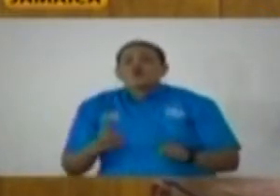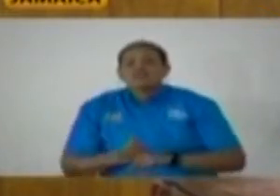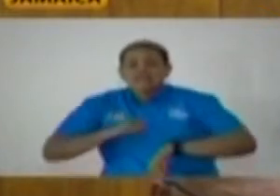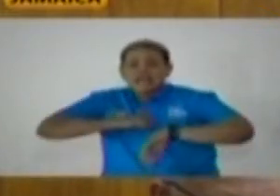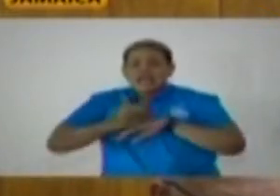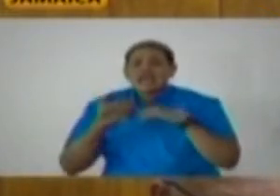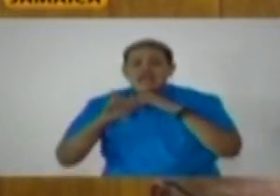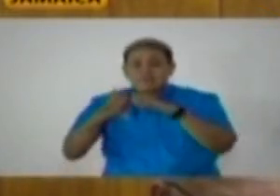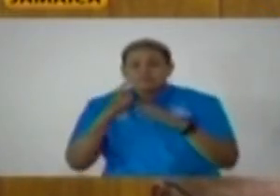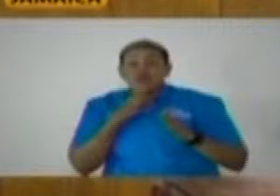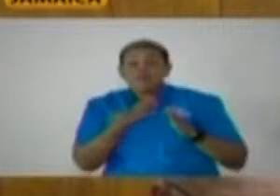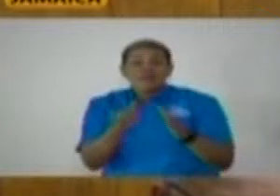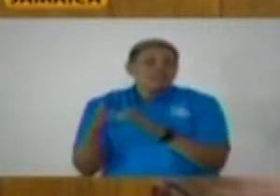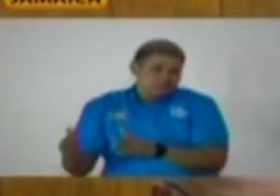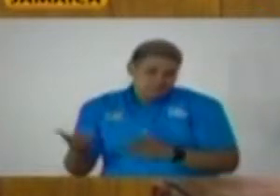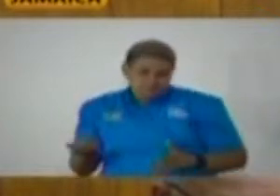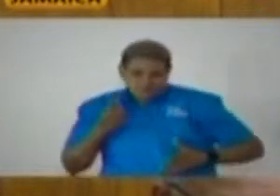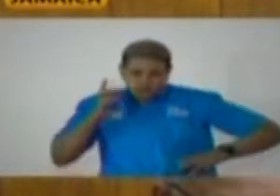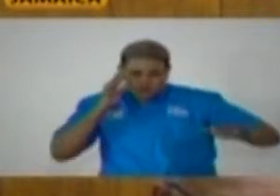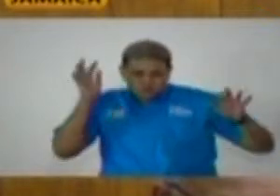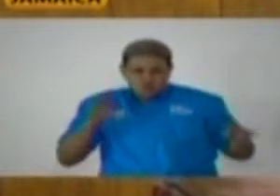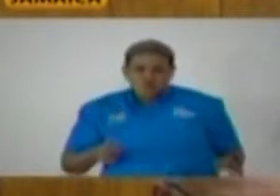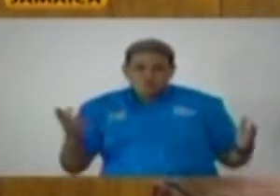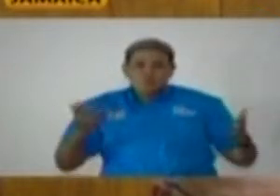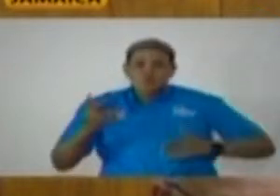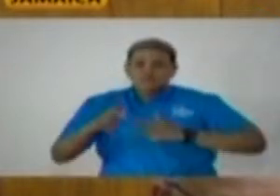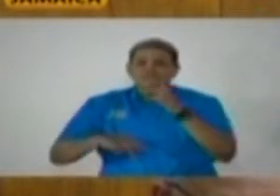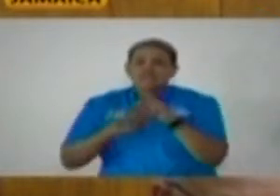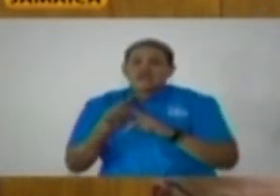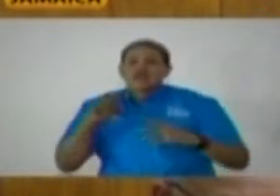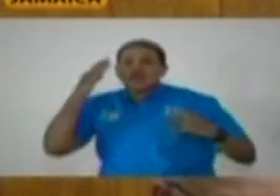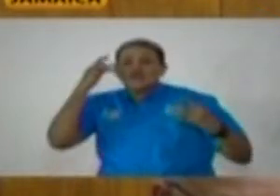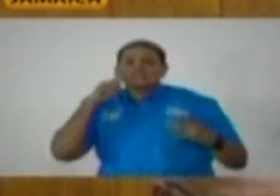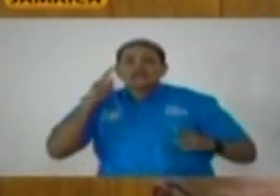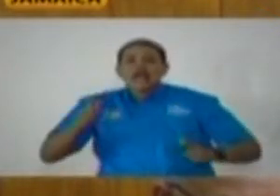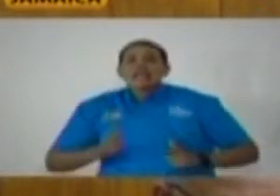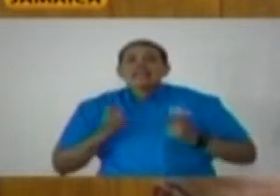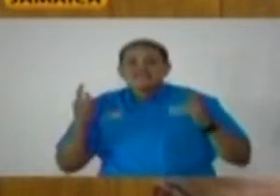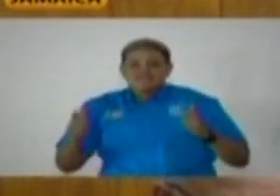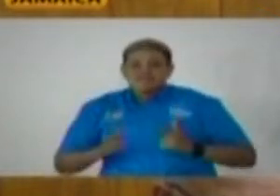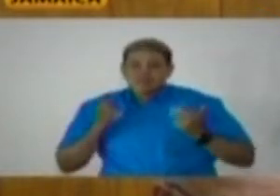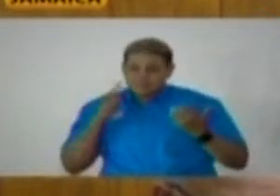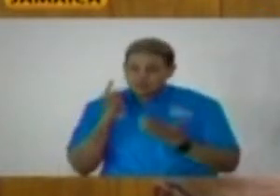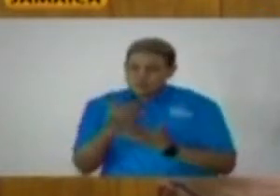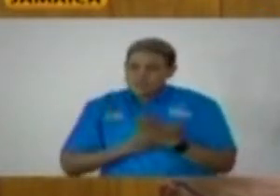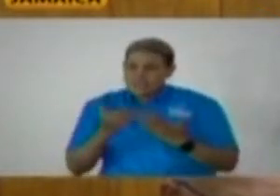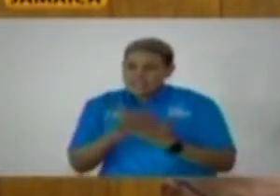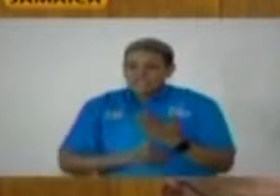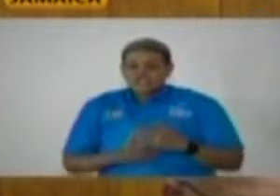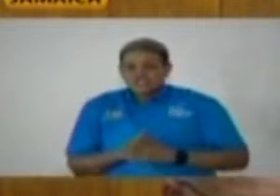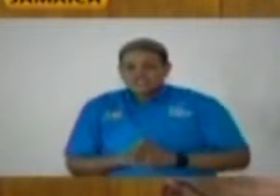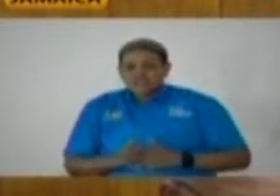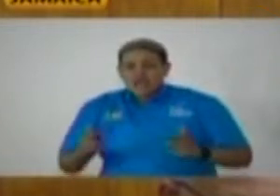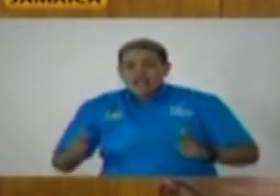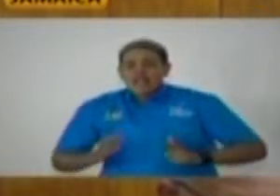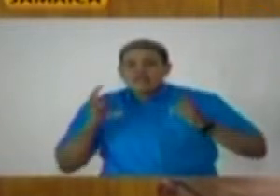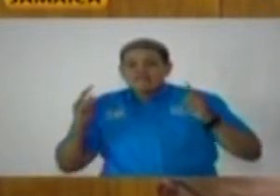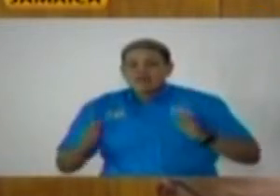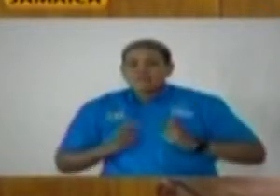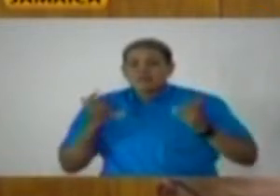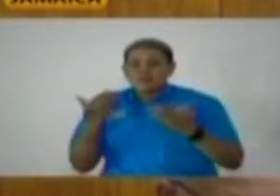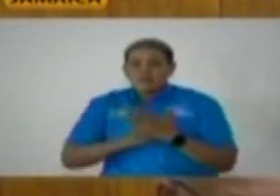implementing a mechanism to determine what I would consider a livable wage. A livable wage.